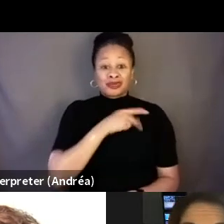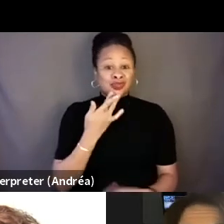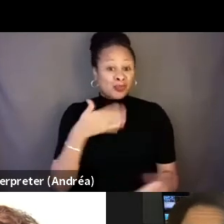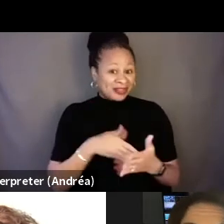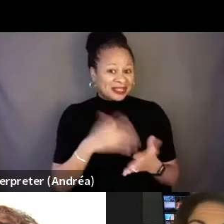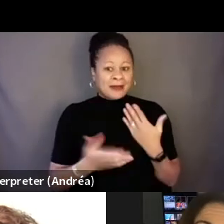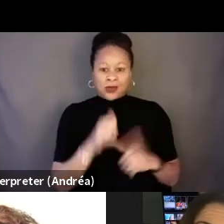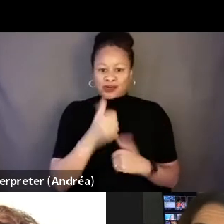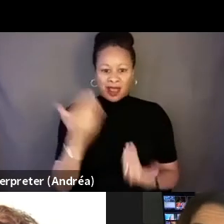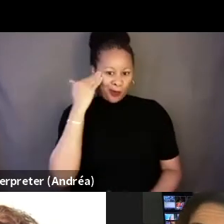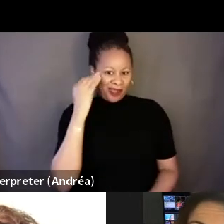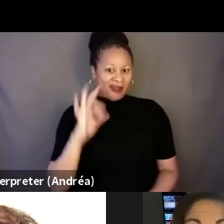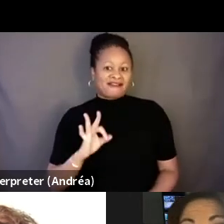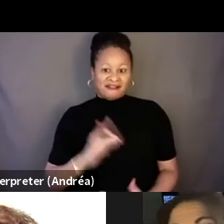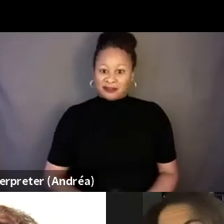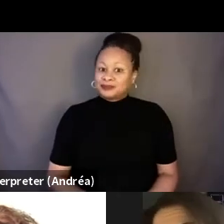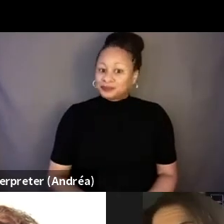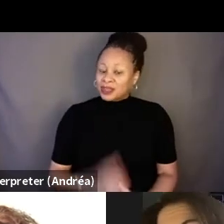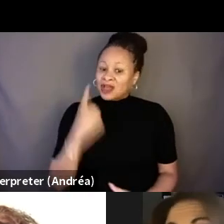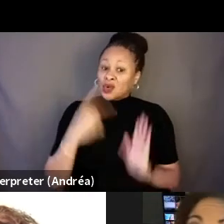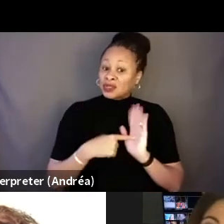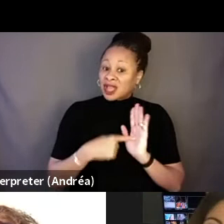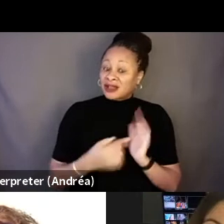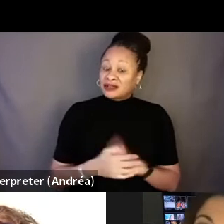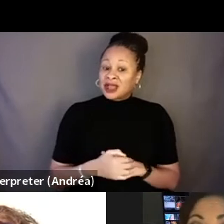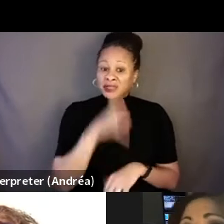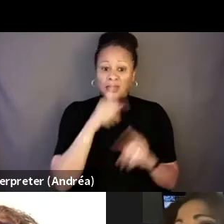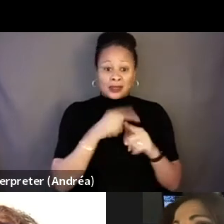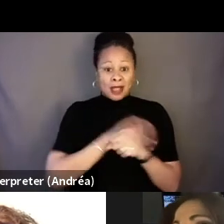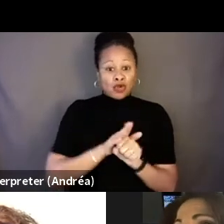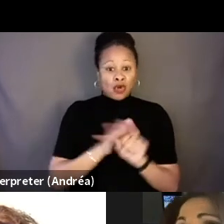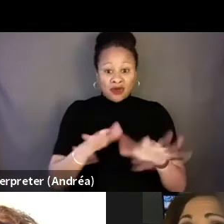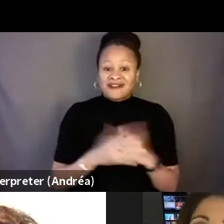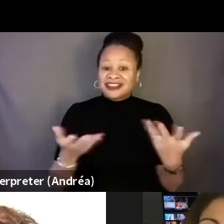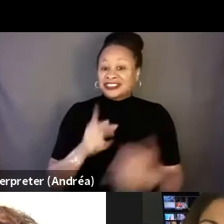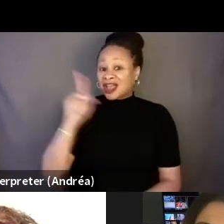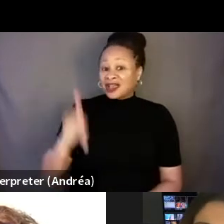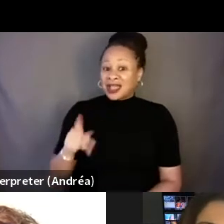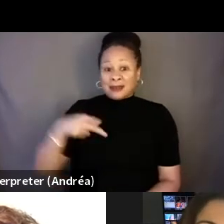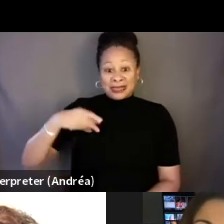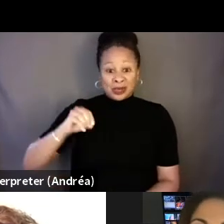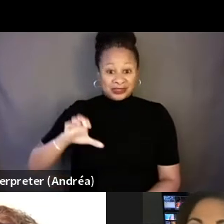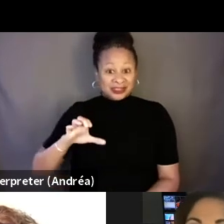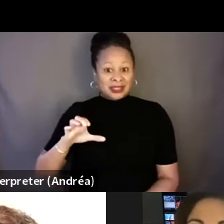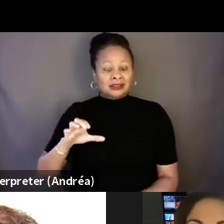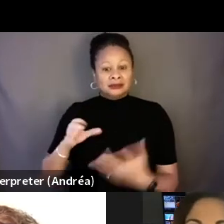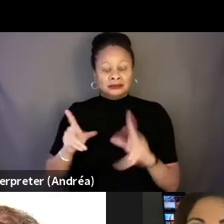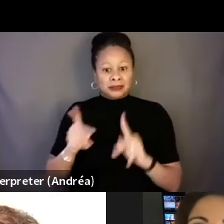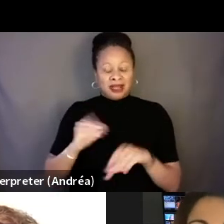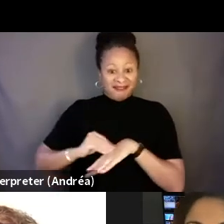that maybe we're just not conscious of. So, for example, covering coronavirus here, the people of color are being affected at